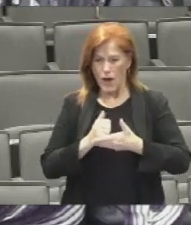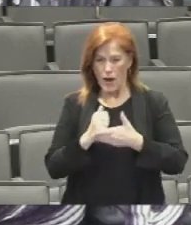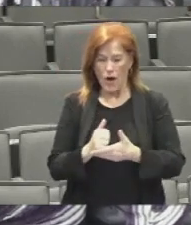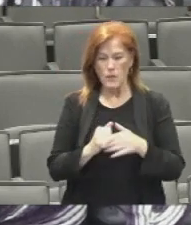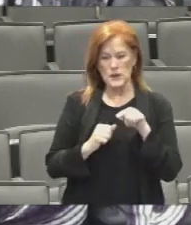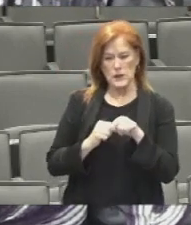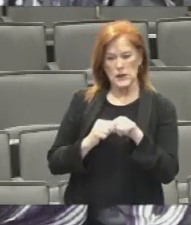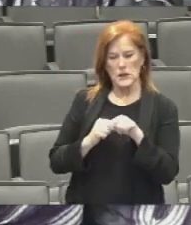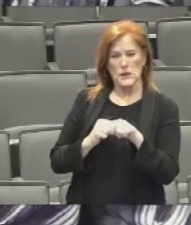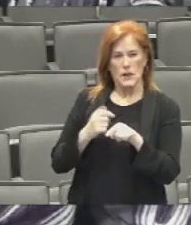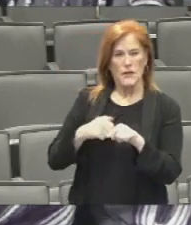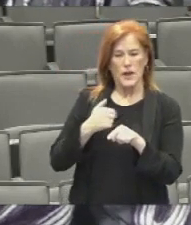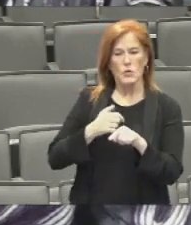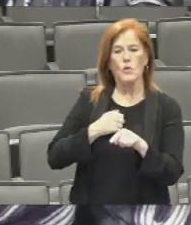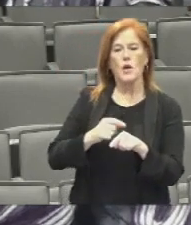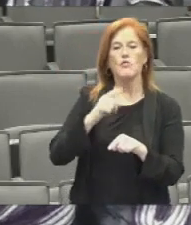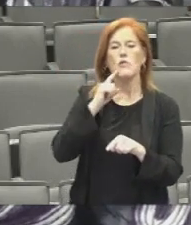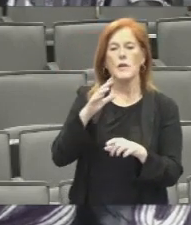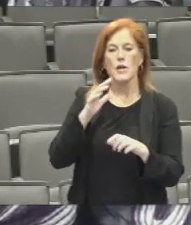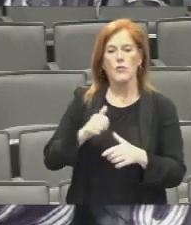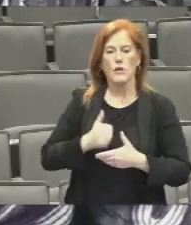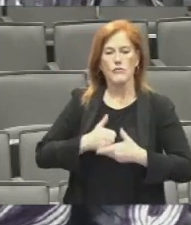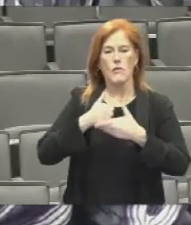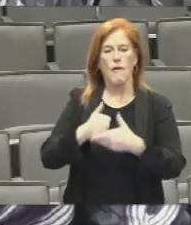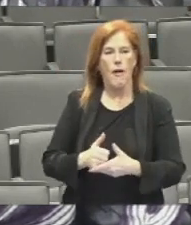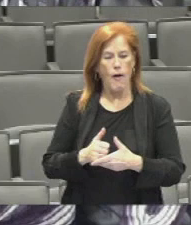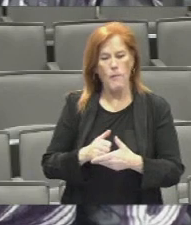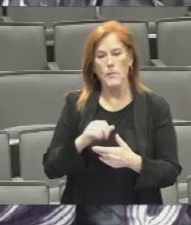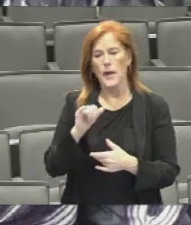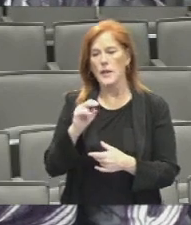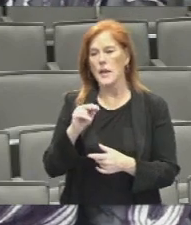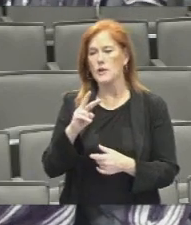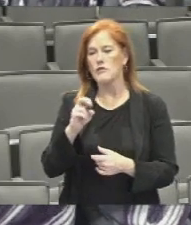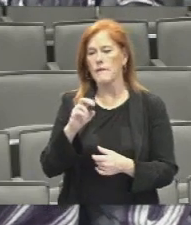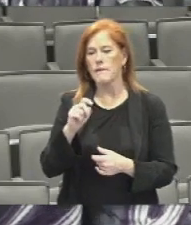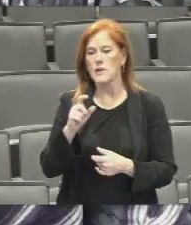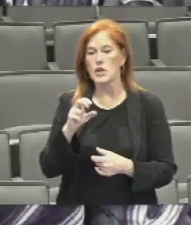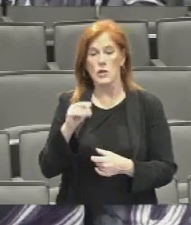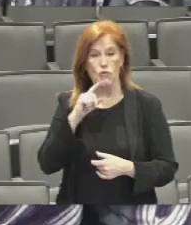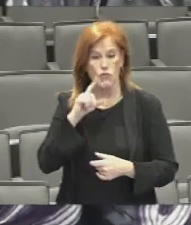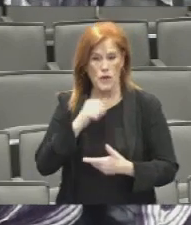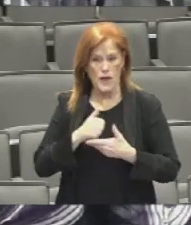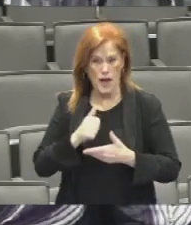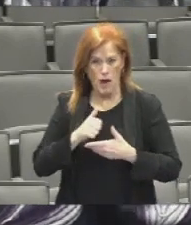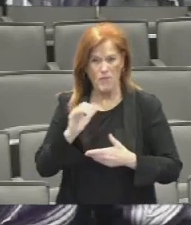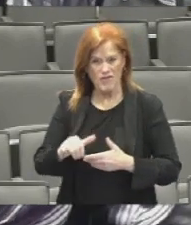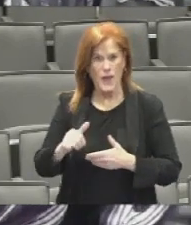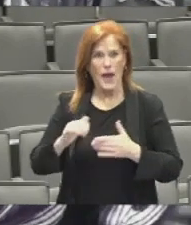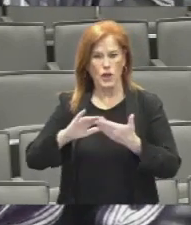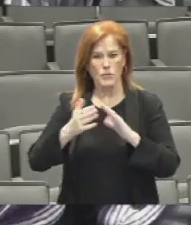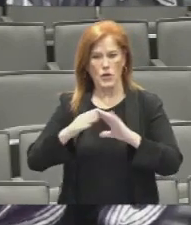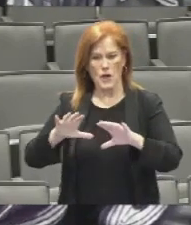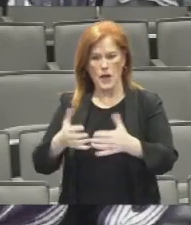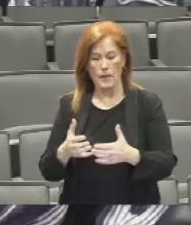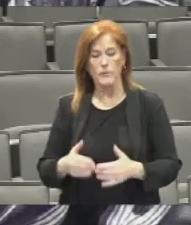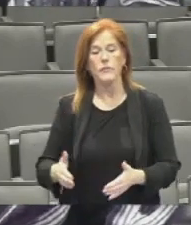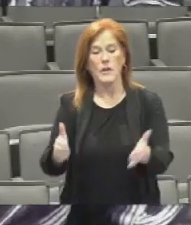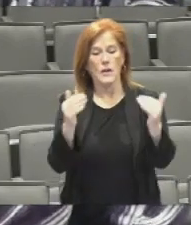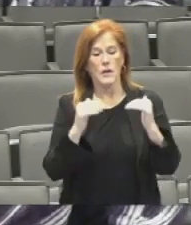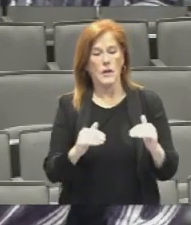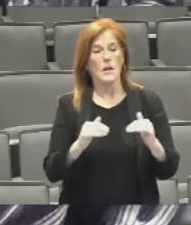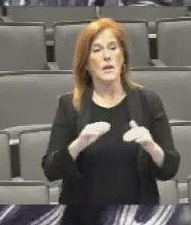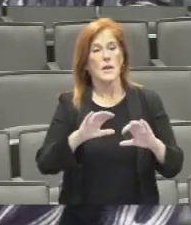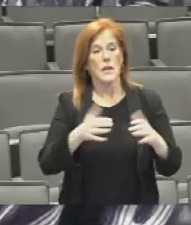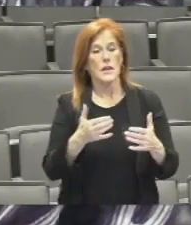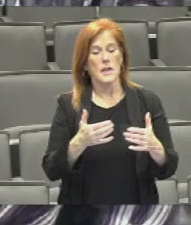want interventions to occur, to really try to protect that community. Our next population